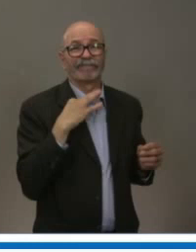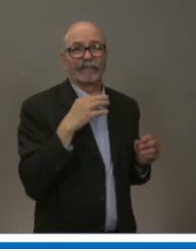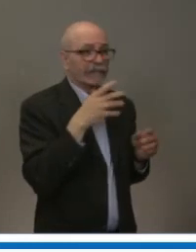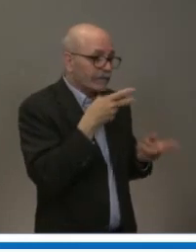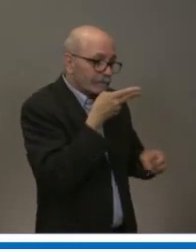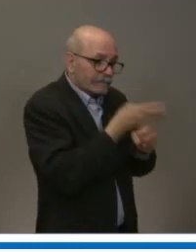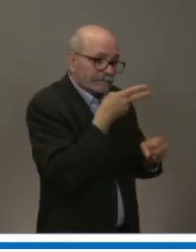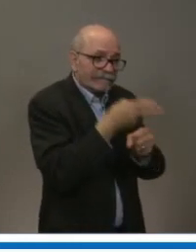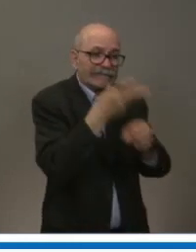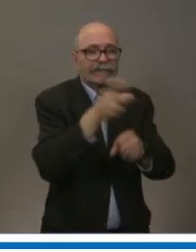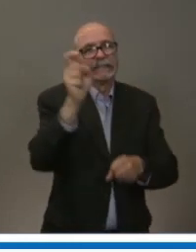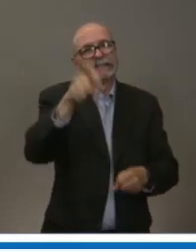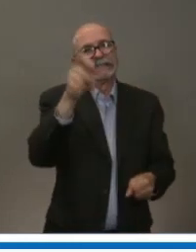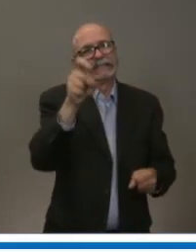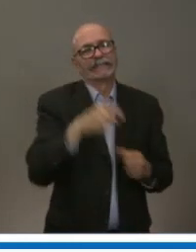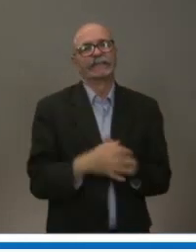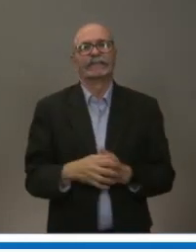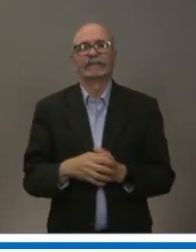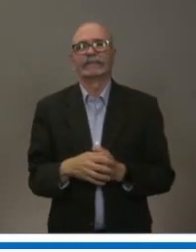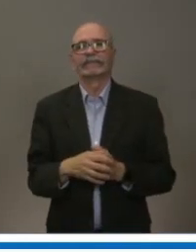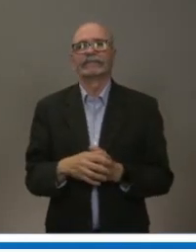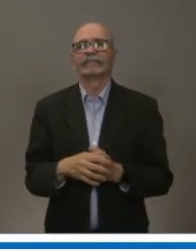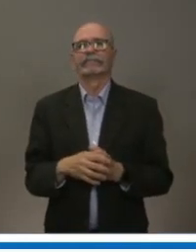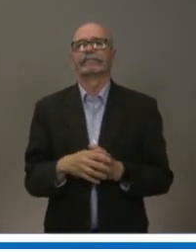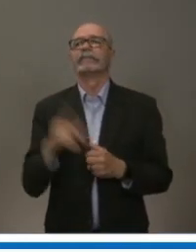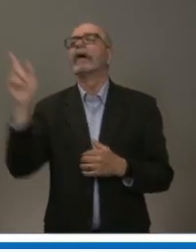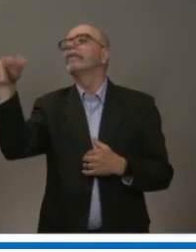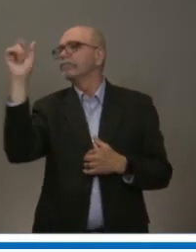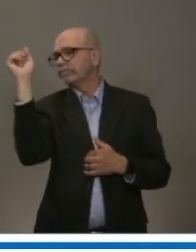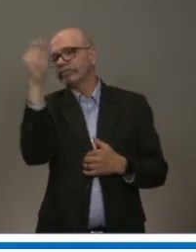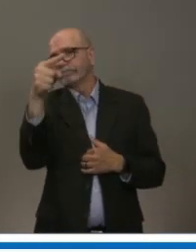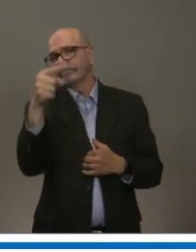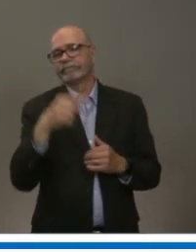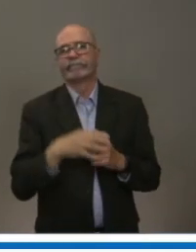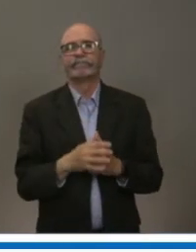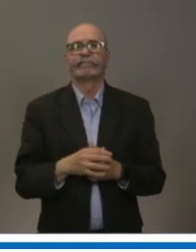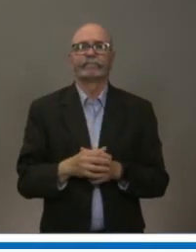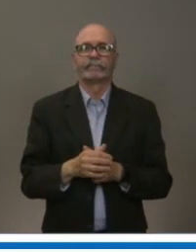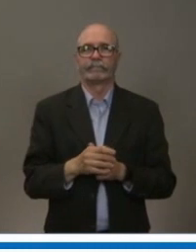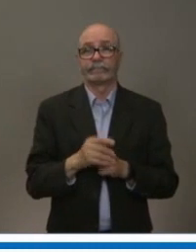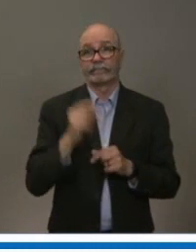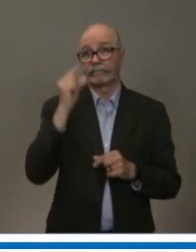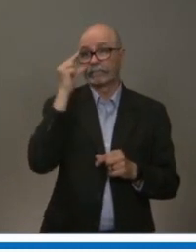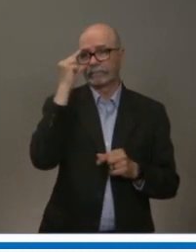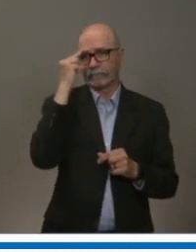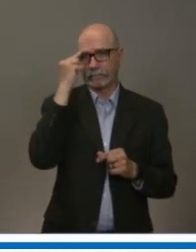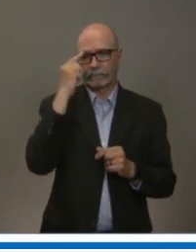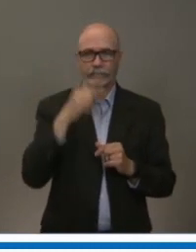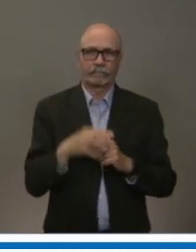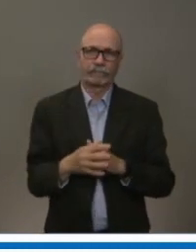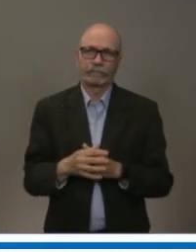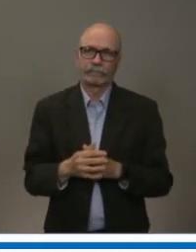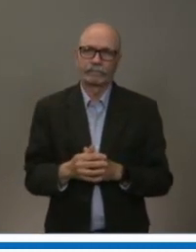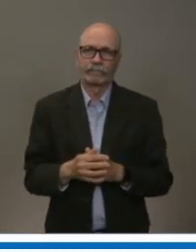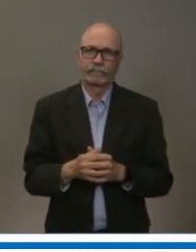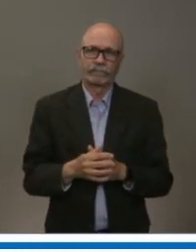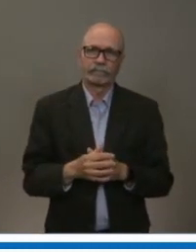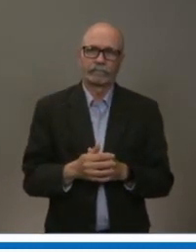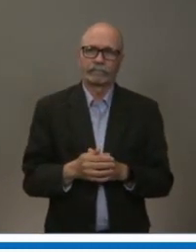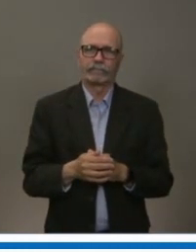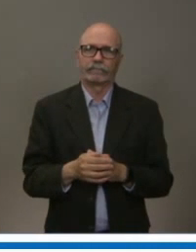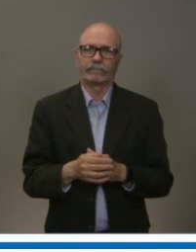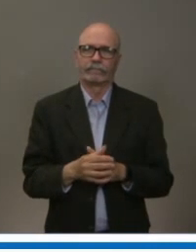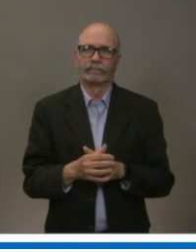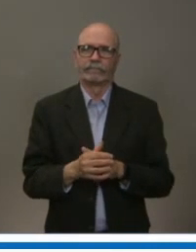And Dr. Strang, yesterday you said about 10% of our total cases are under investigation and are assumed to be community spread.